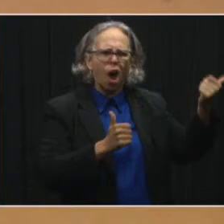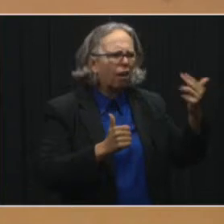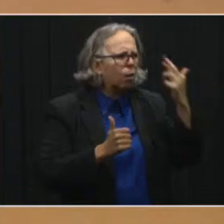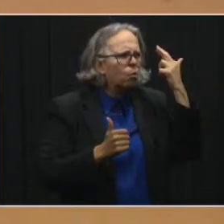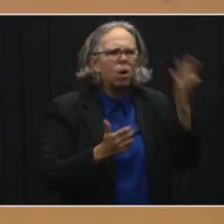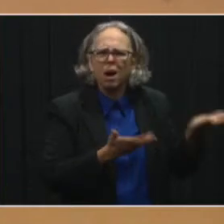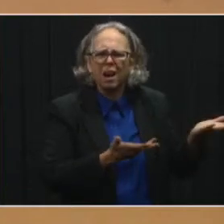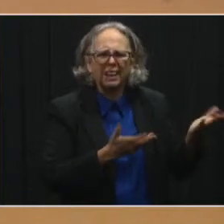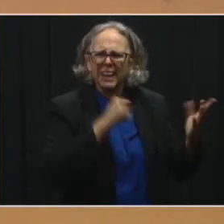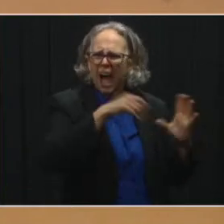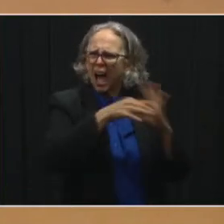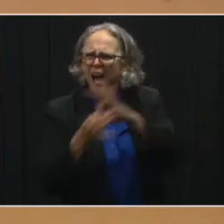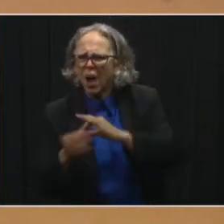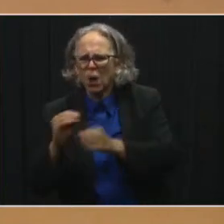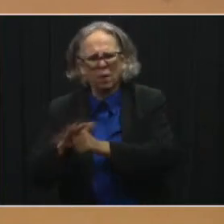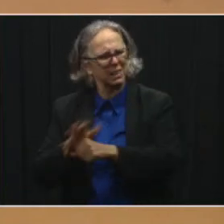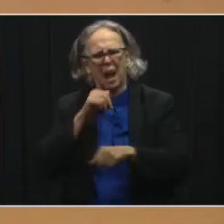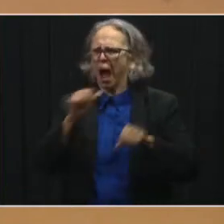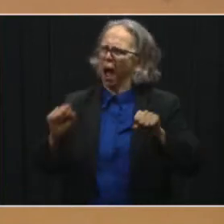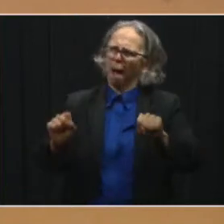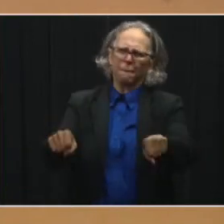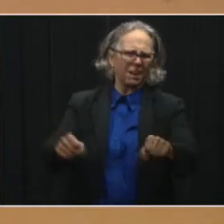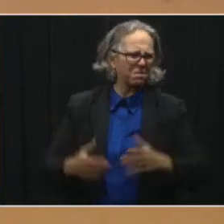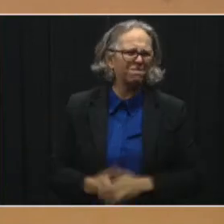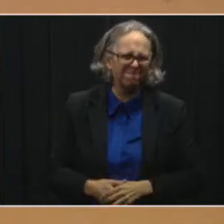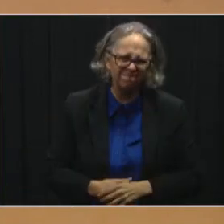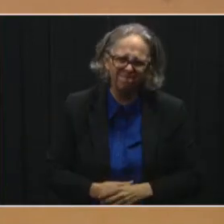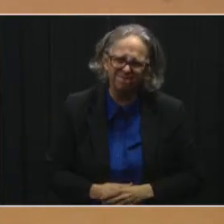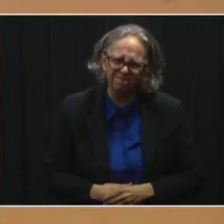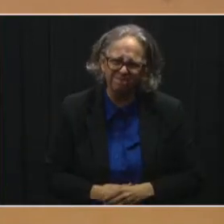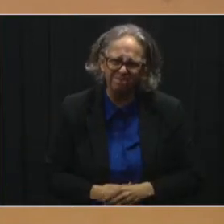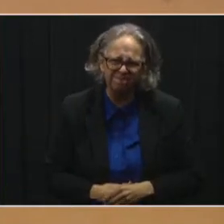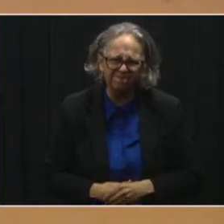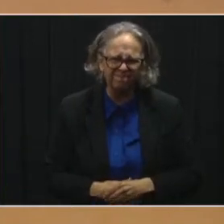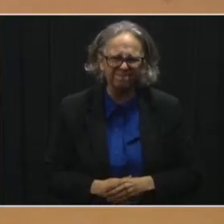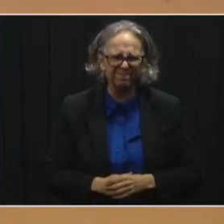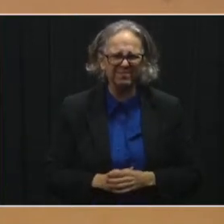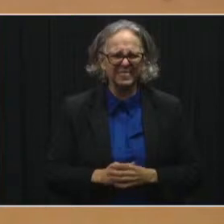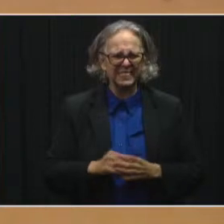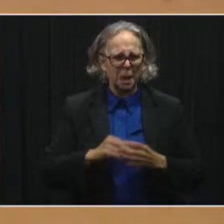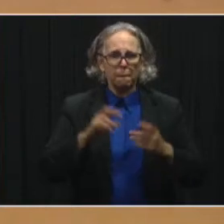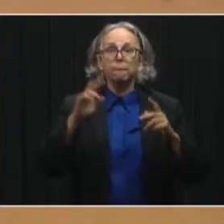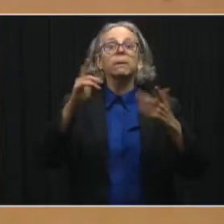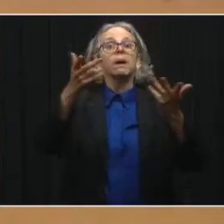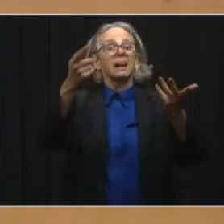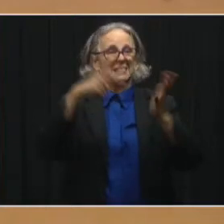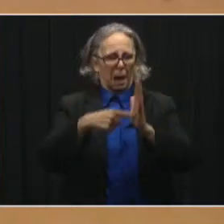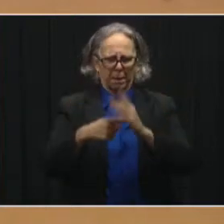are being brought in by ambulance, being walked in to be taken care of.